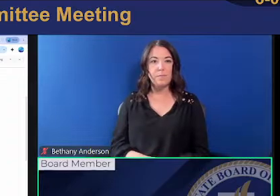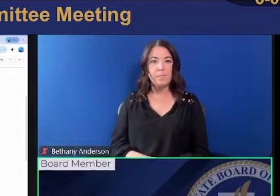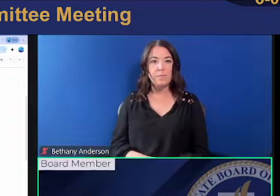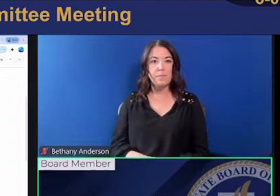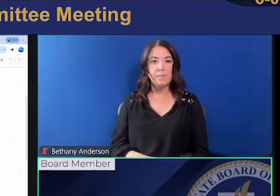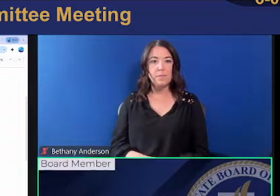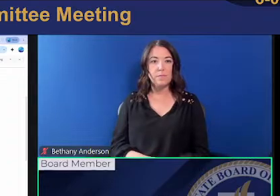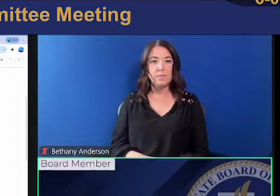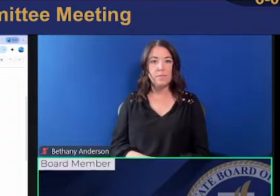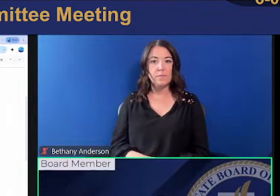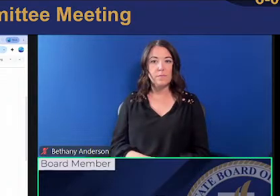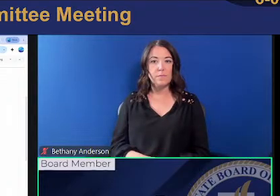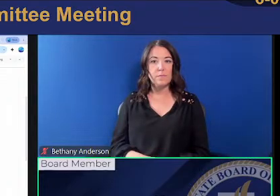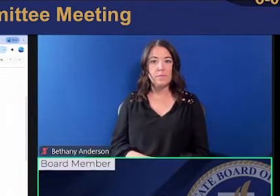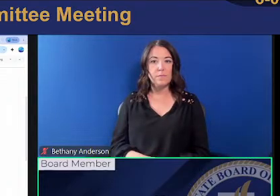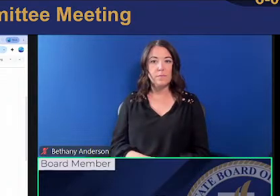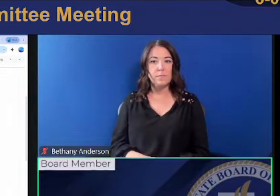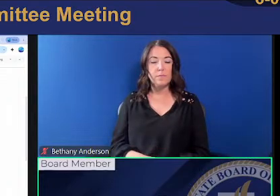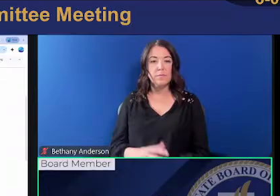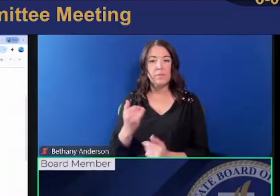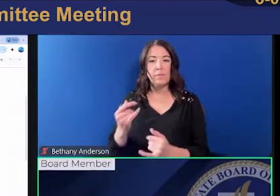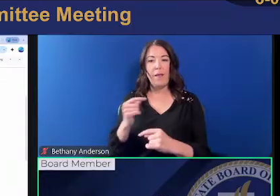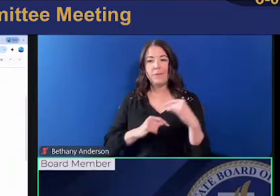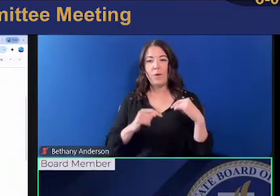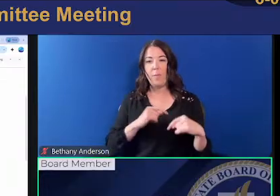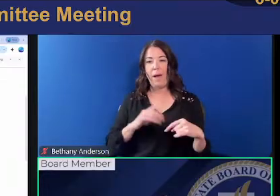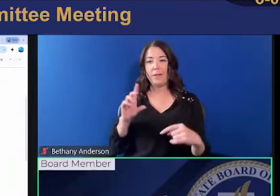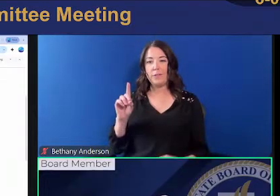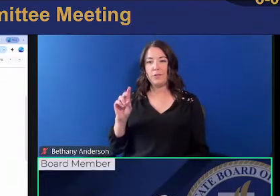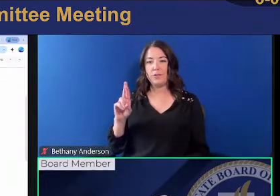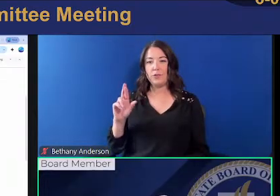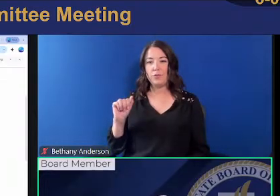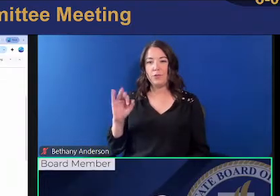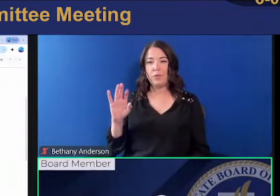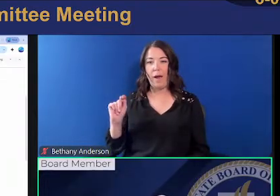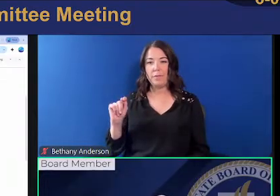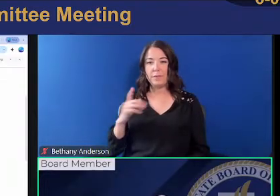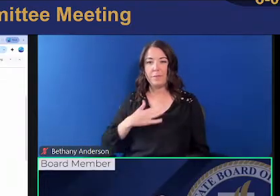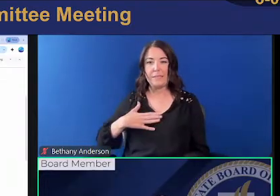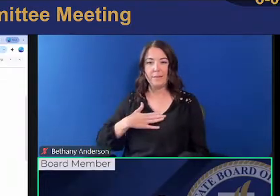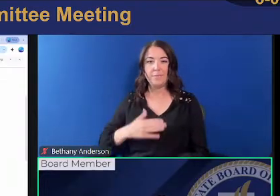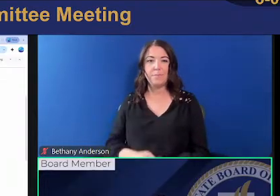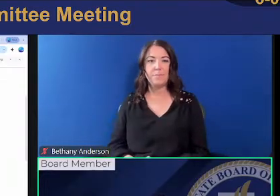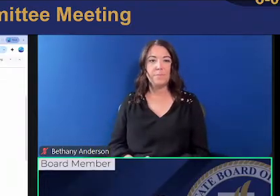Let's go back to the draft for a second.